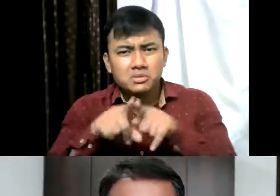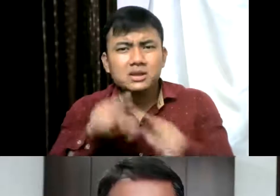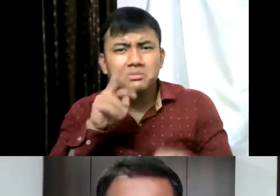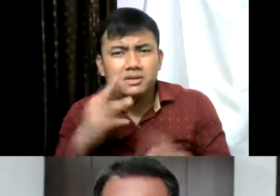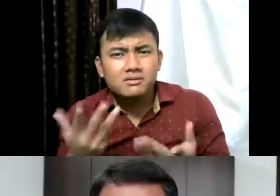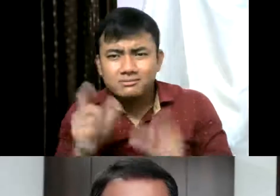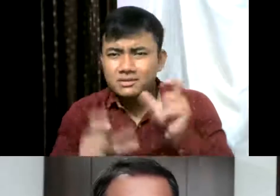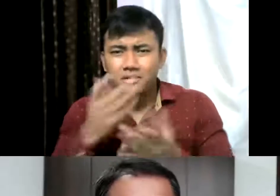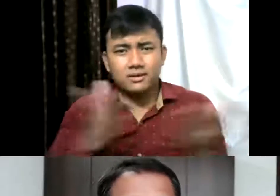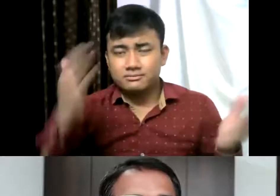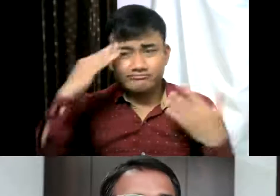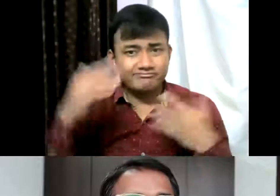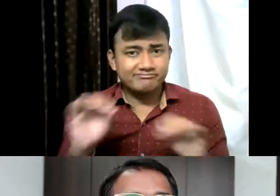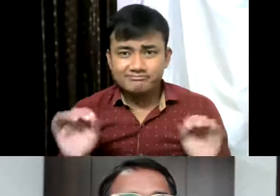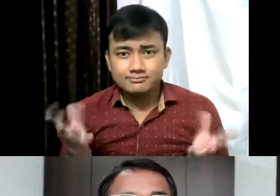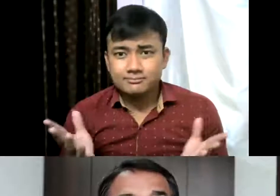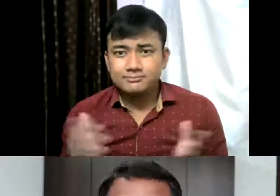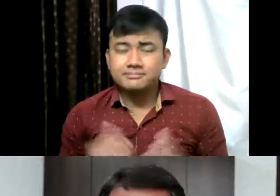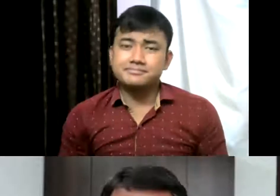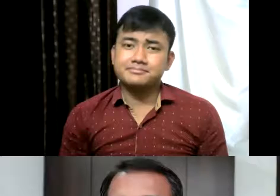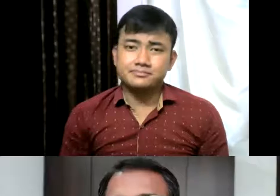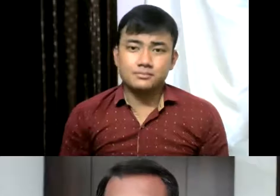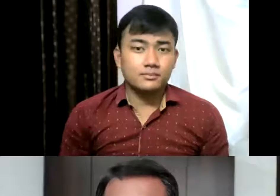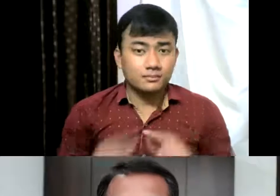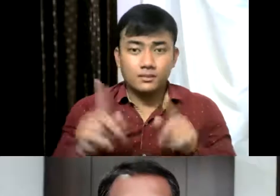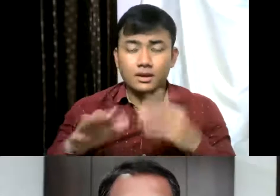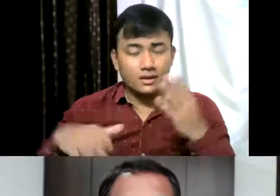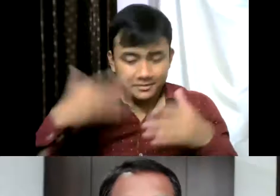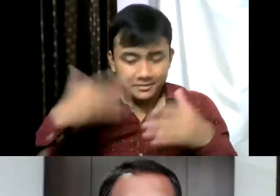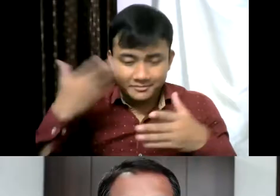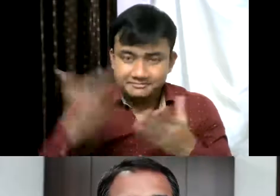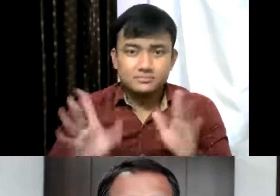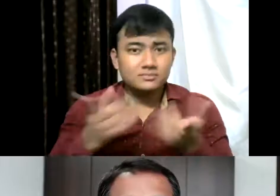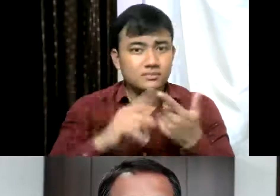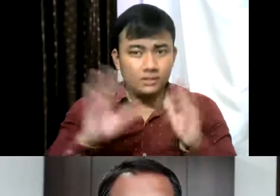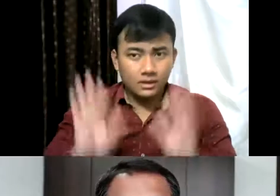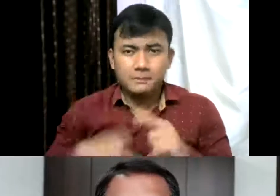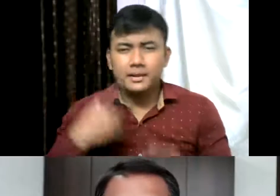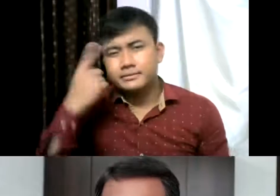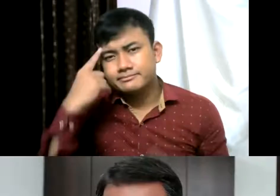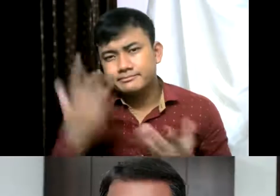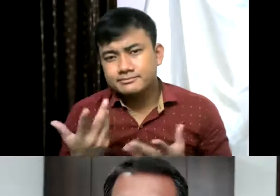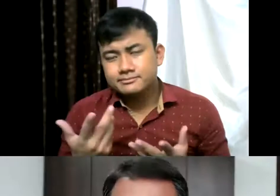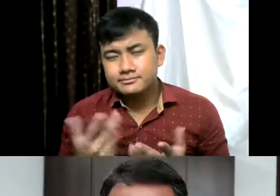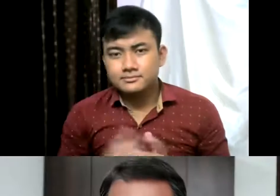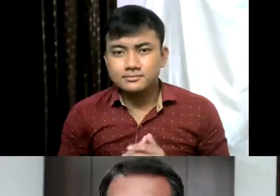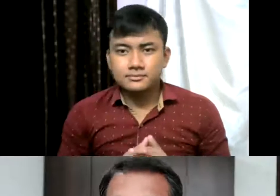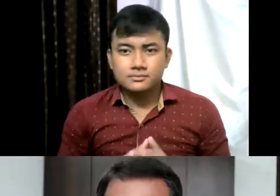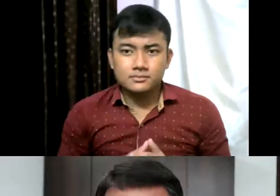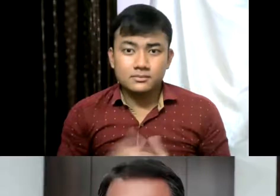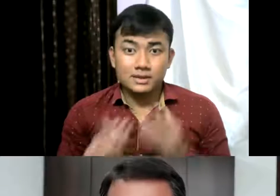are the etiquettes or the syntax for that. But despite all these shortcomings, I think the relative veil